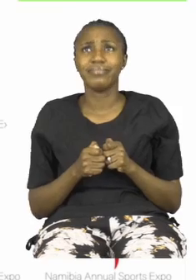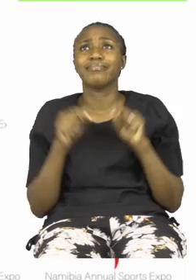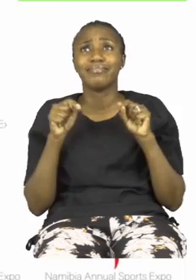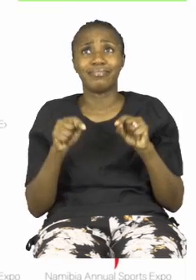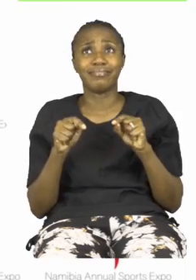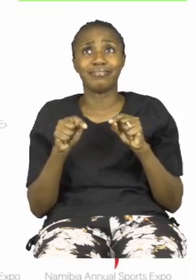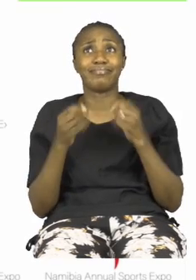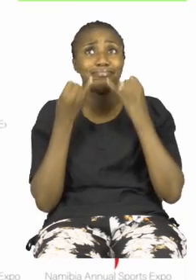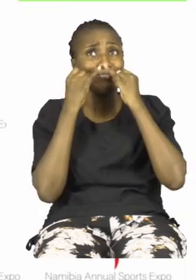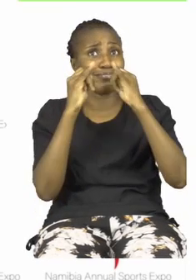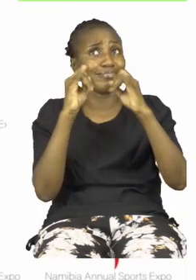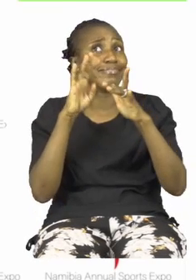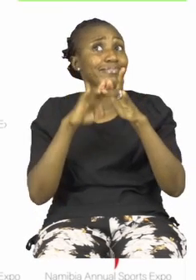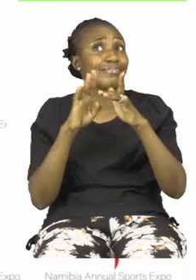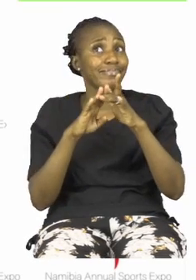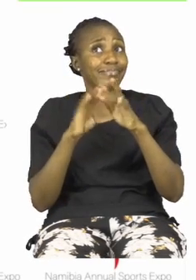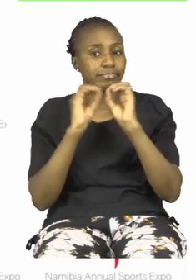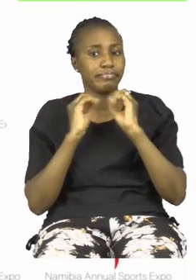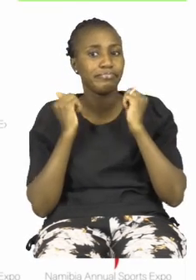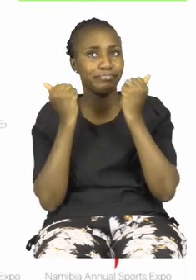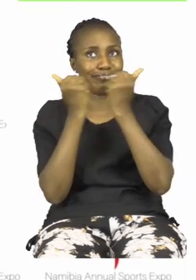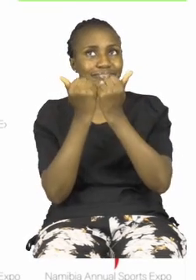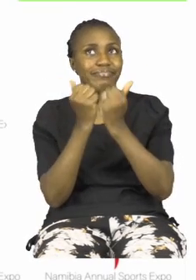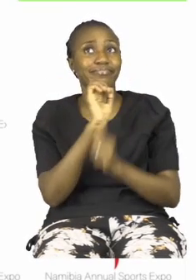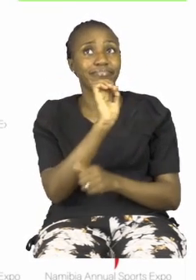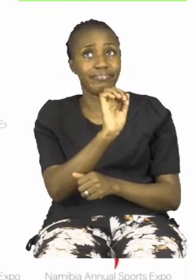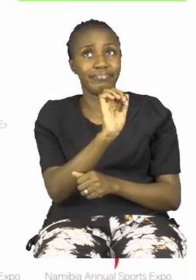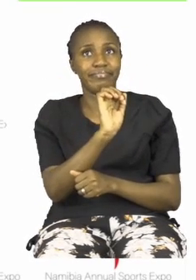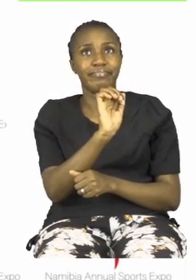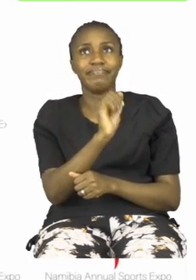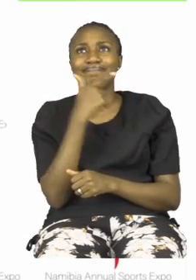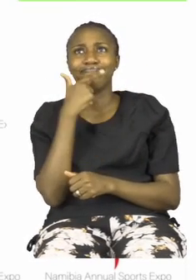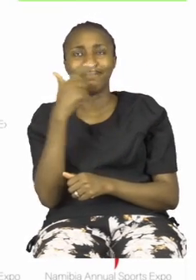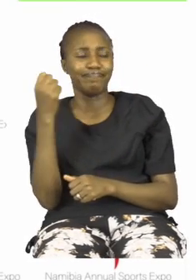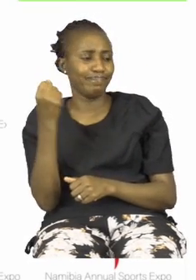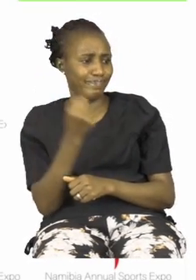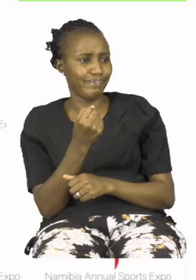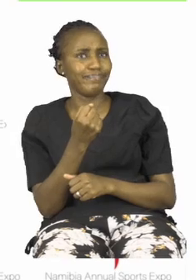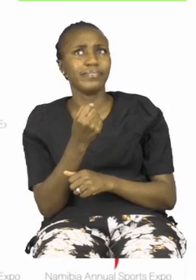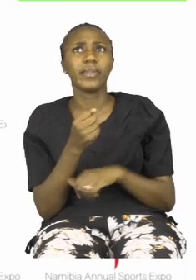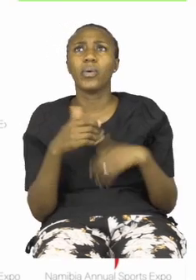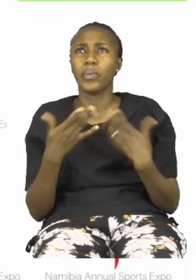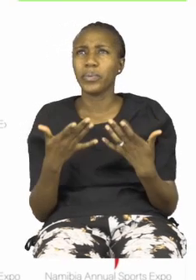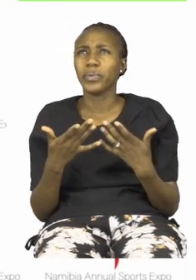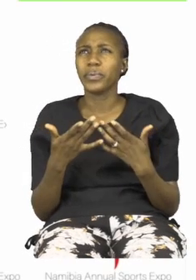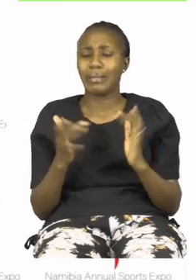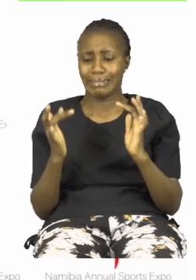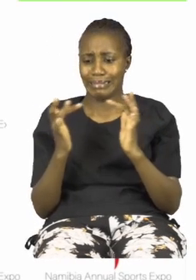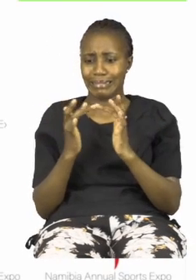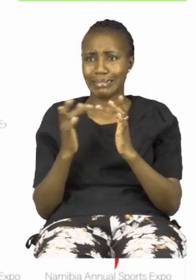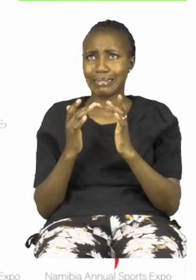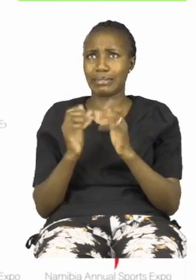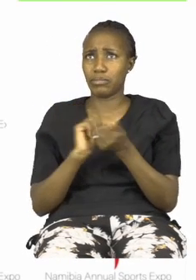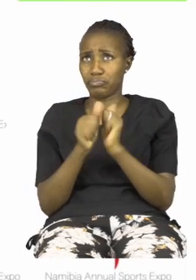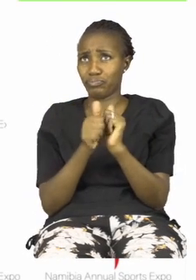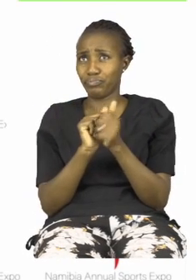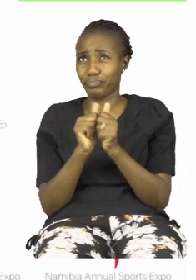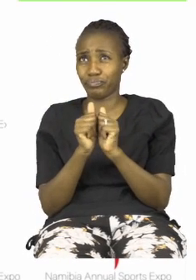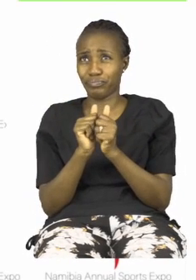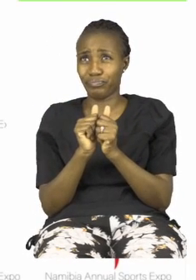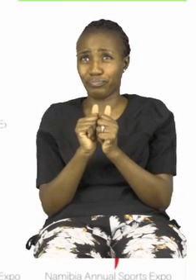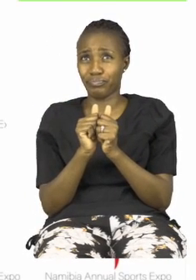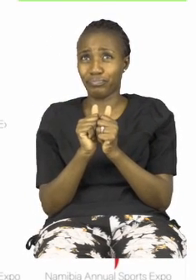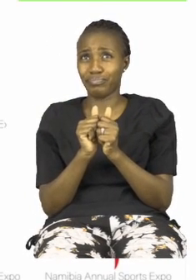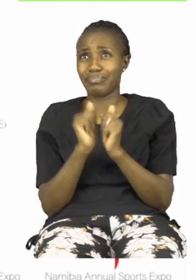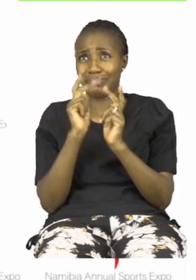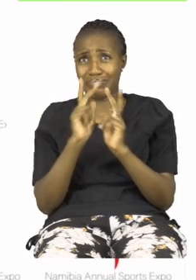association. Welcome. Thank you very much. Now, when it comes to electronic sport, people say that the